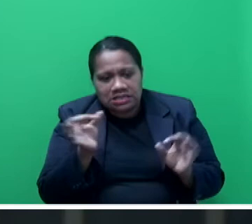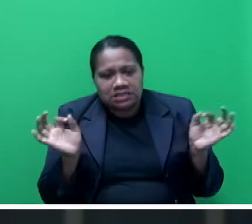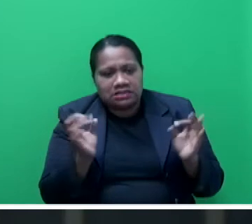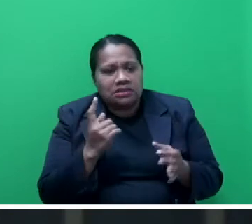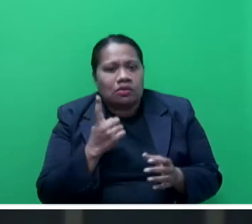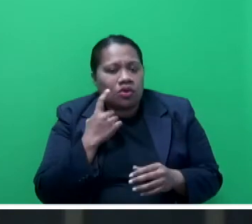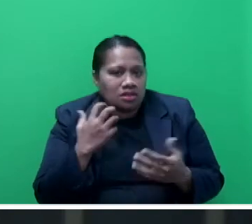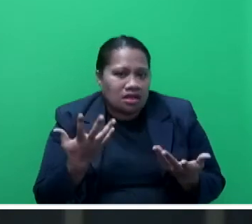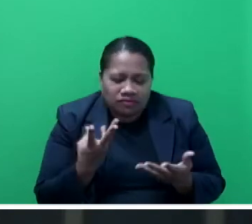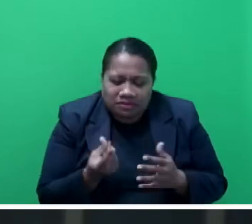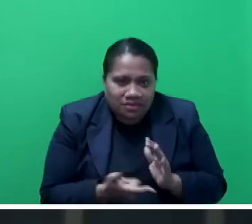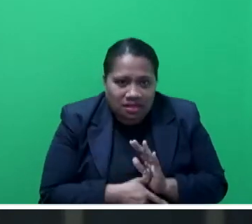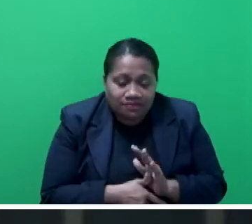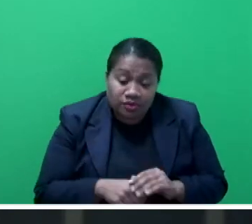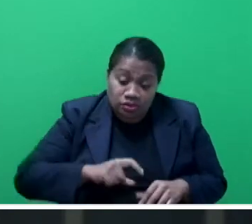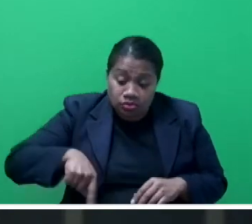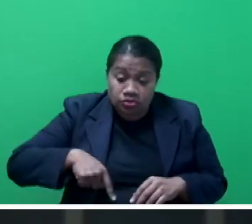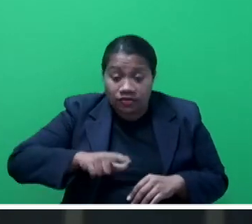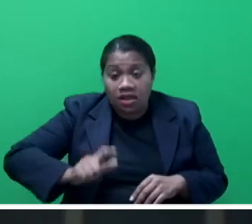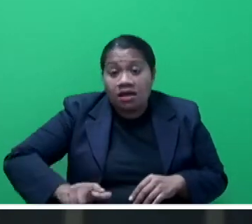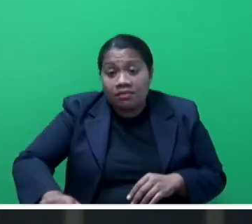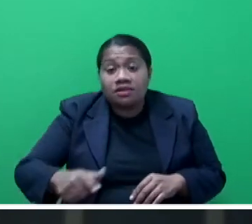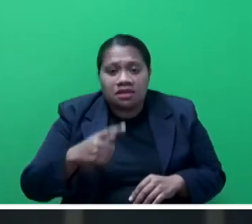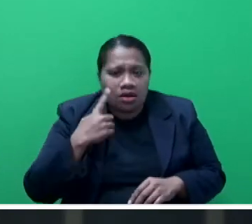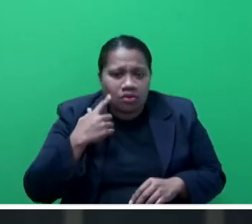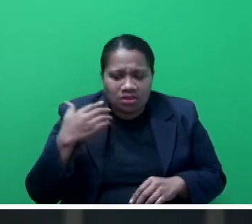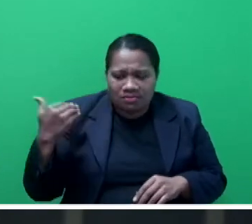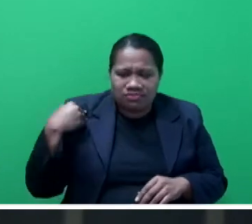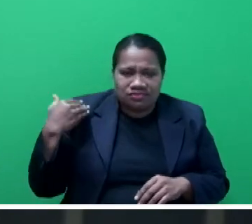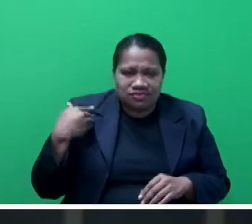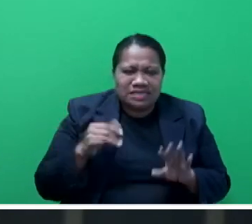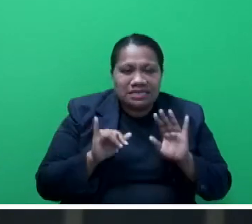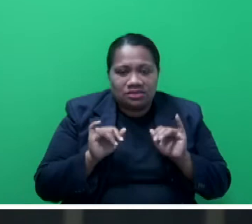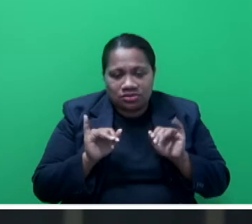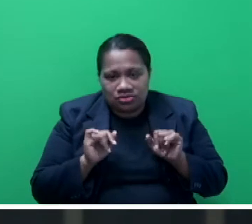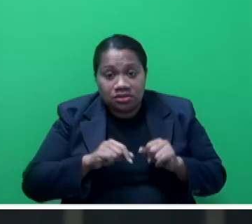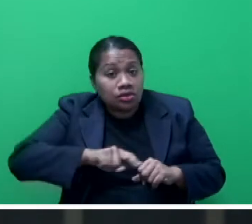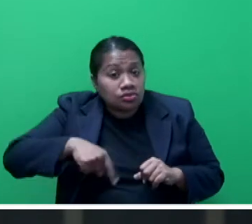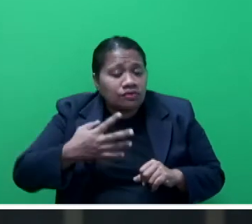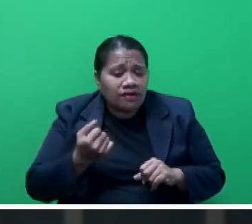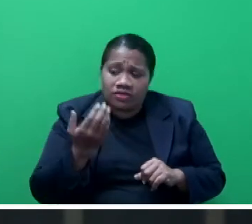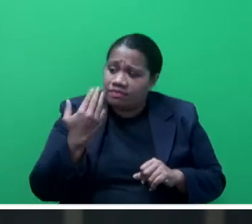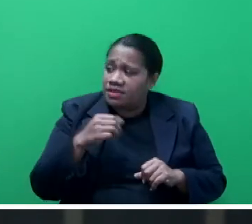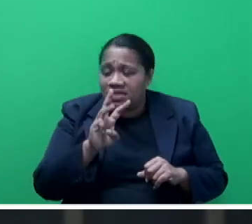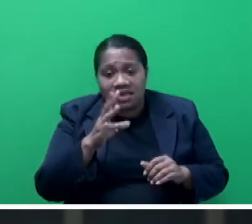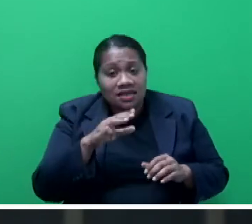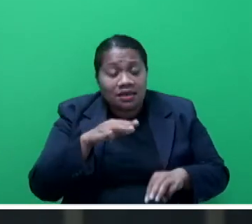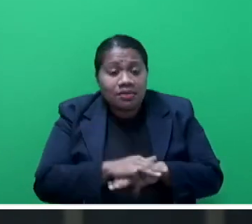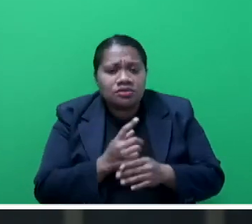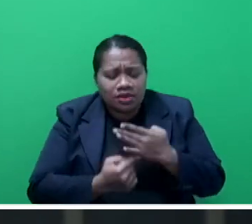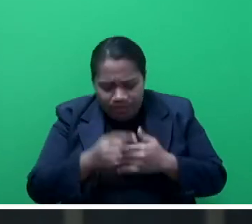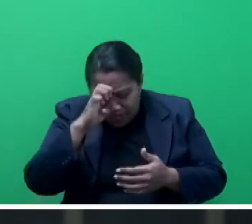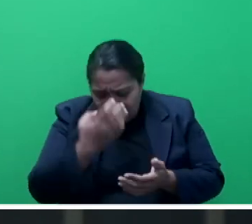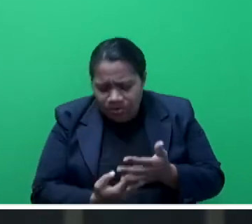Labasa have been experiencing water disruption issues. Suva has, for the past 3 months, experienced around